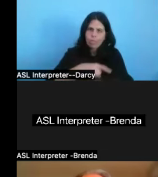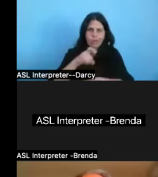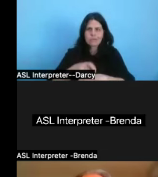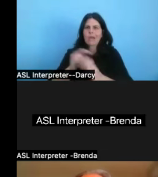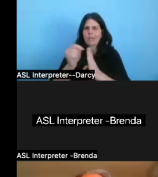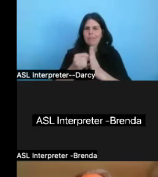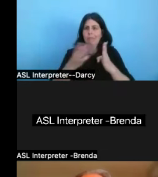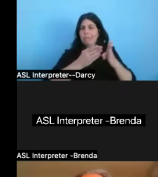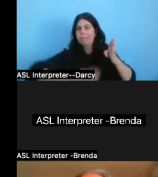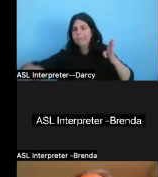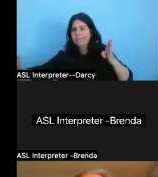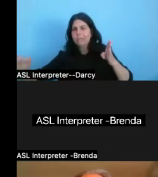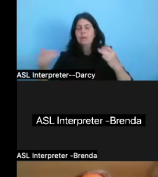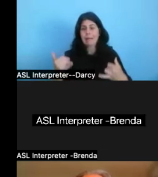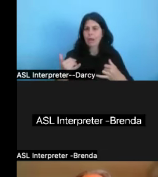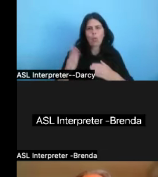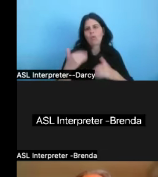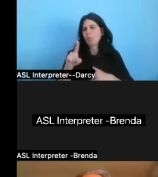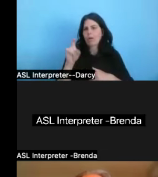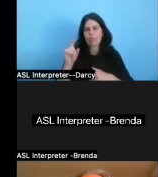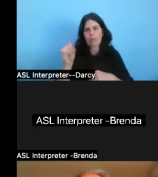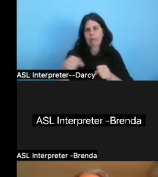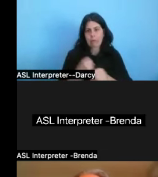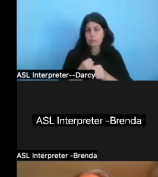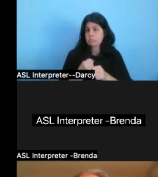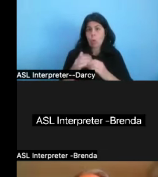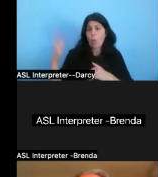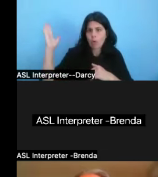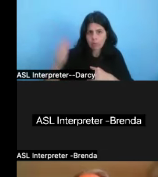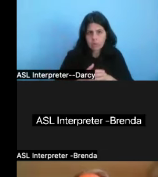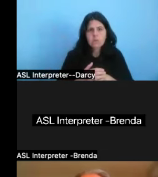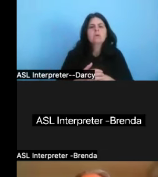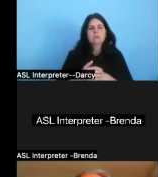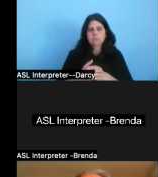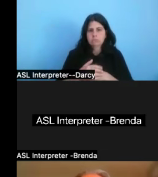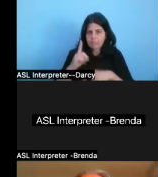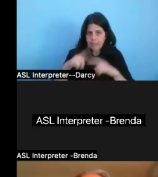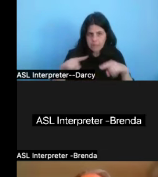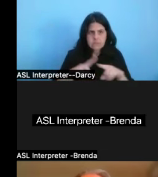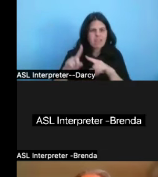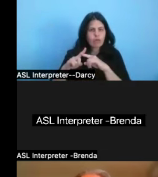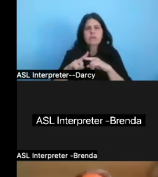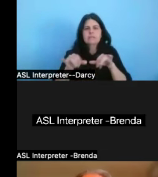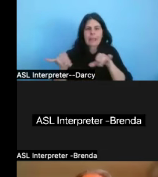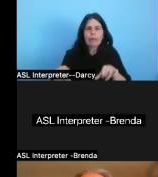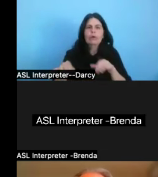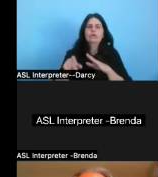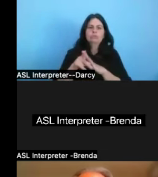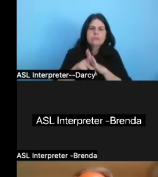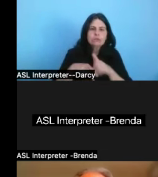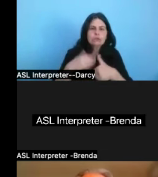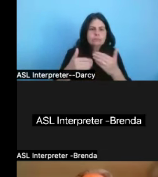over 100 years or more, using a variety of different standards, procedures, and materials. They are interdependent